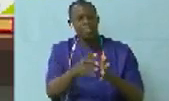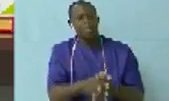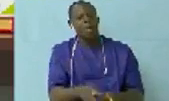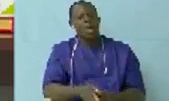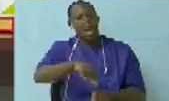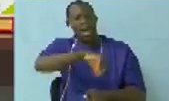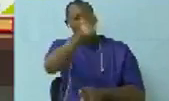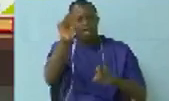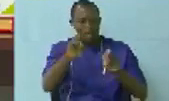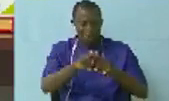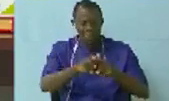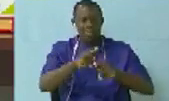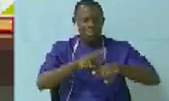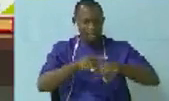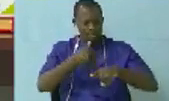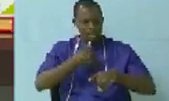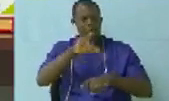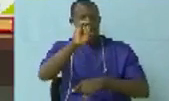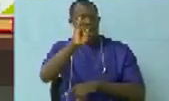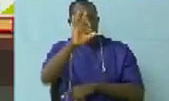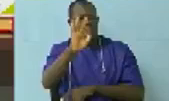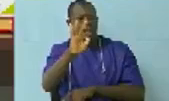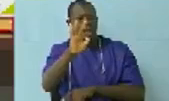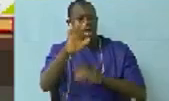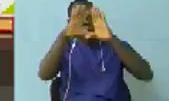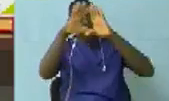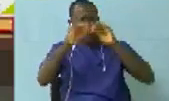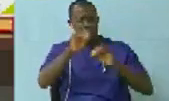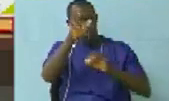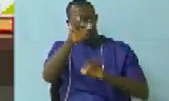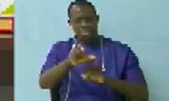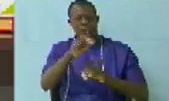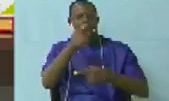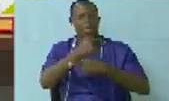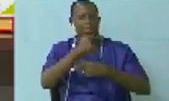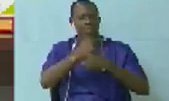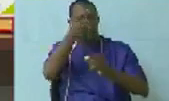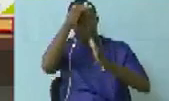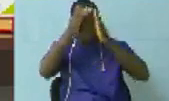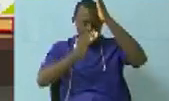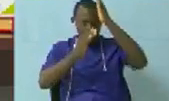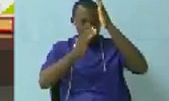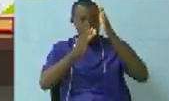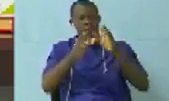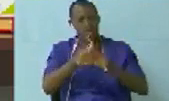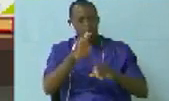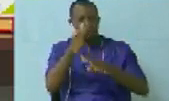the same time as the IT officer of the Gambian forces.